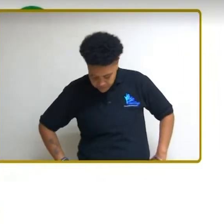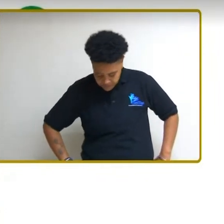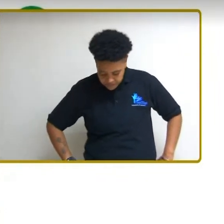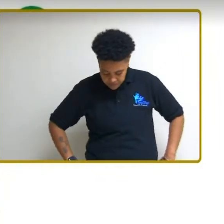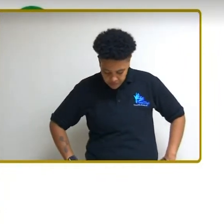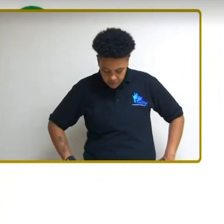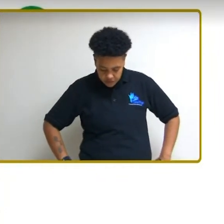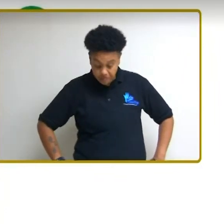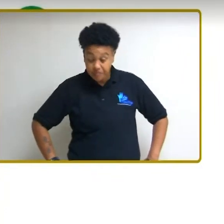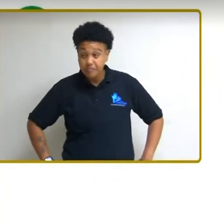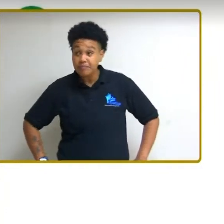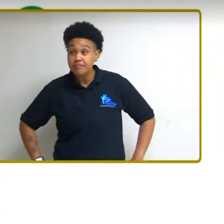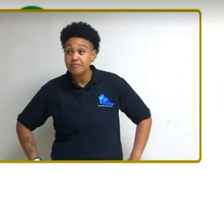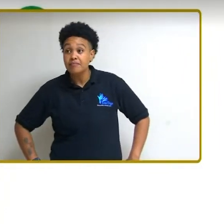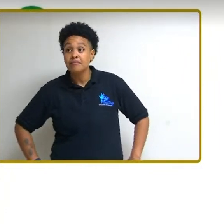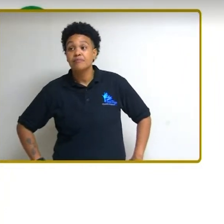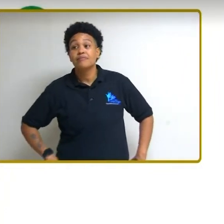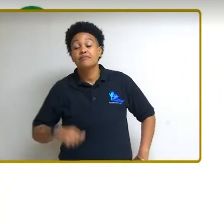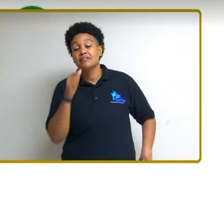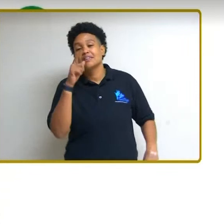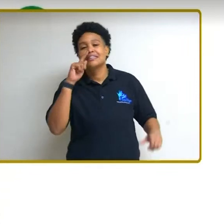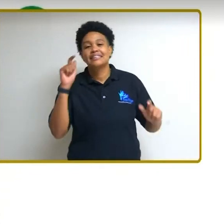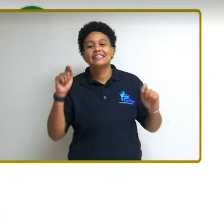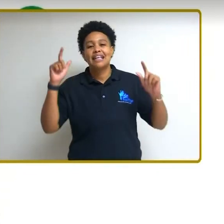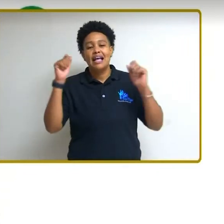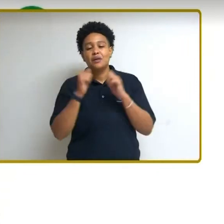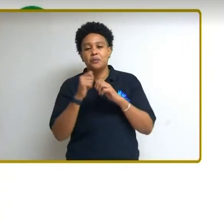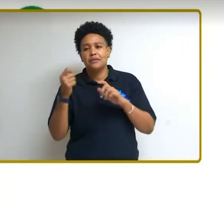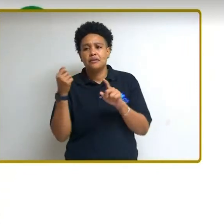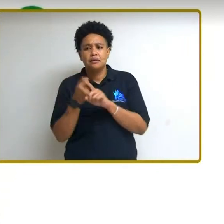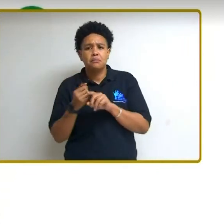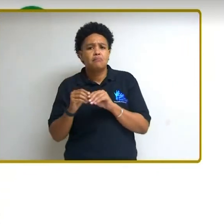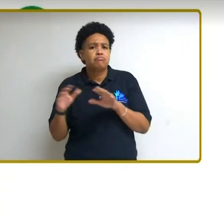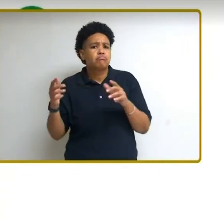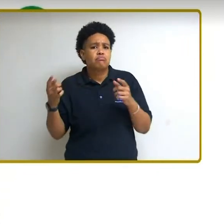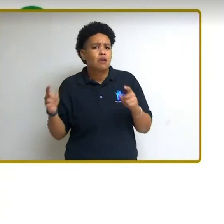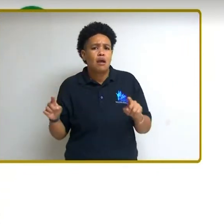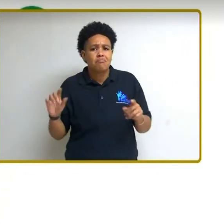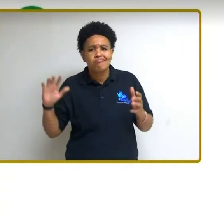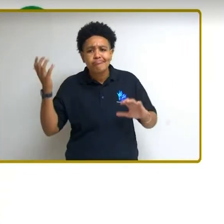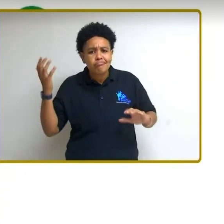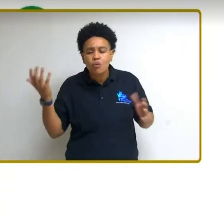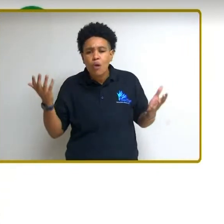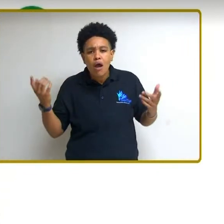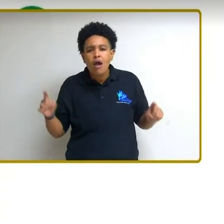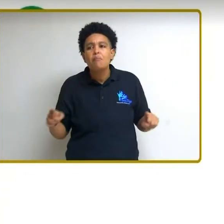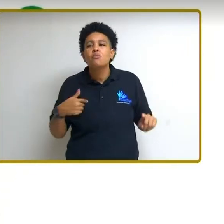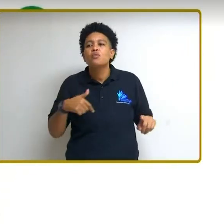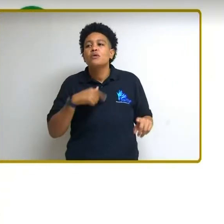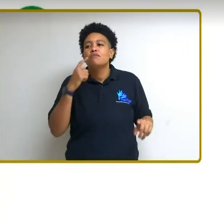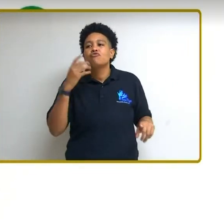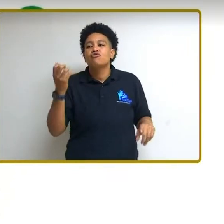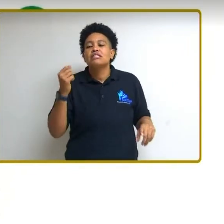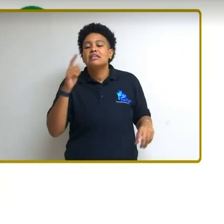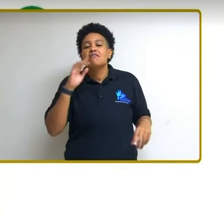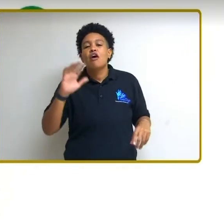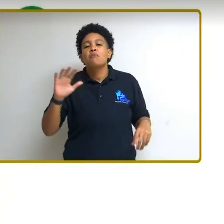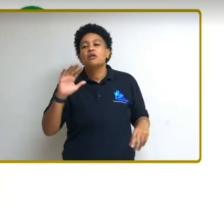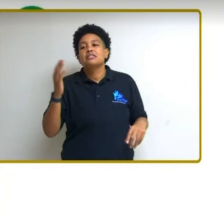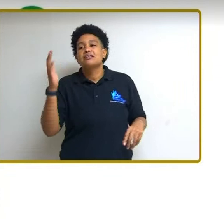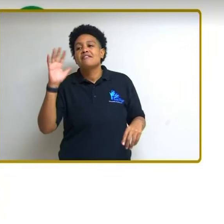I'm not seeing the slide with the service, but just to let us all know that we have received